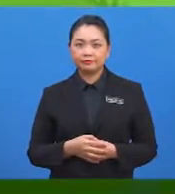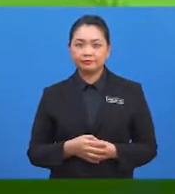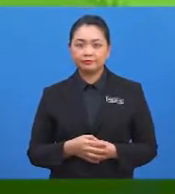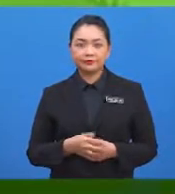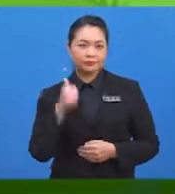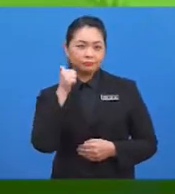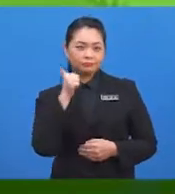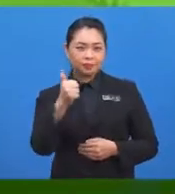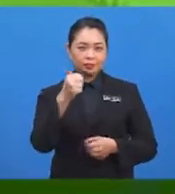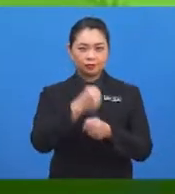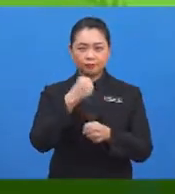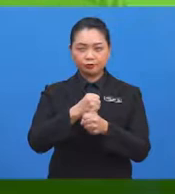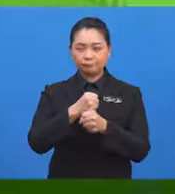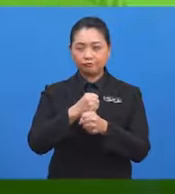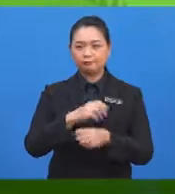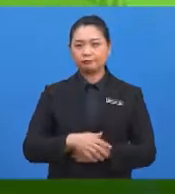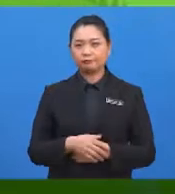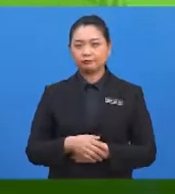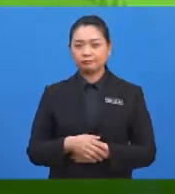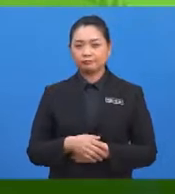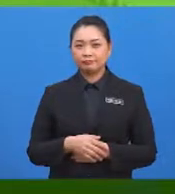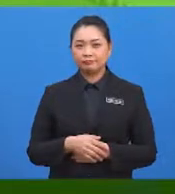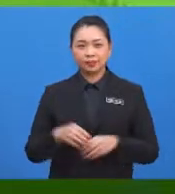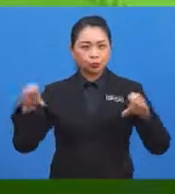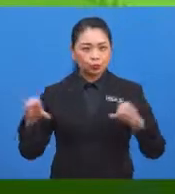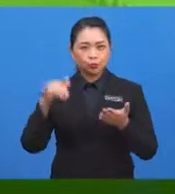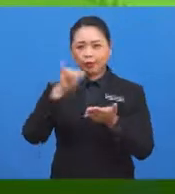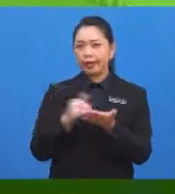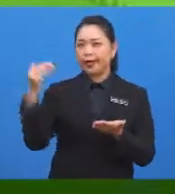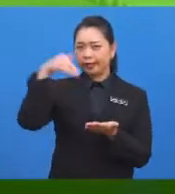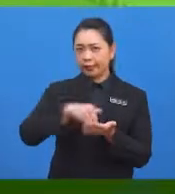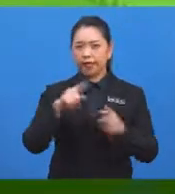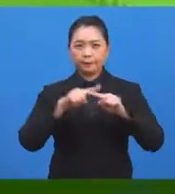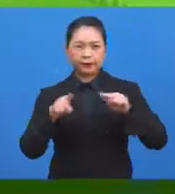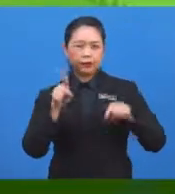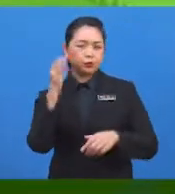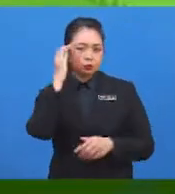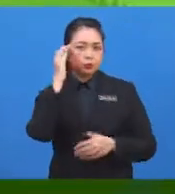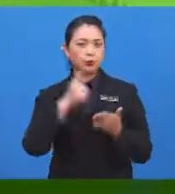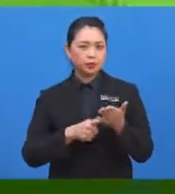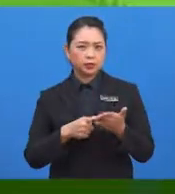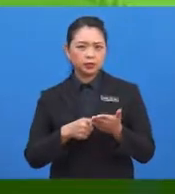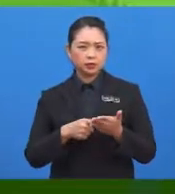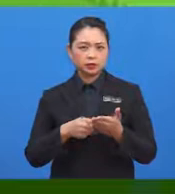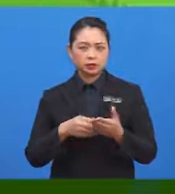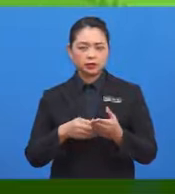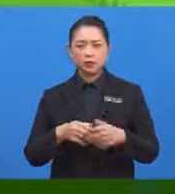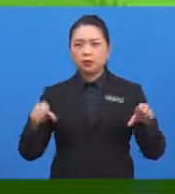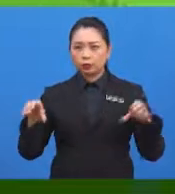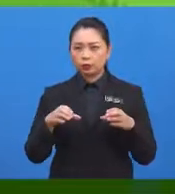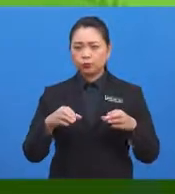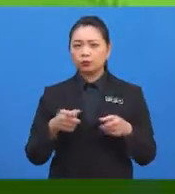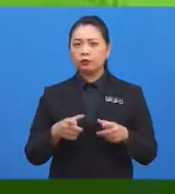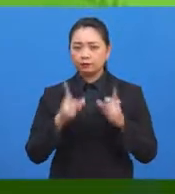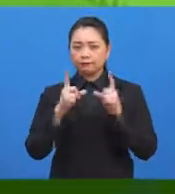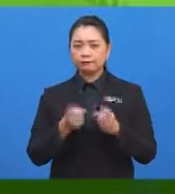Great job, everyone. Now, let's do that again, but you know what? Let's do it a lot faster,